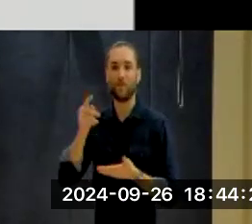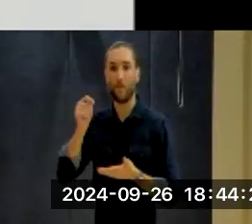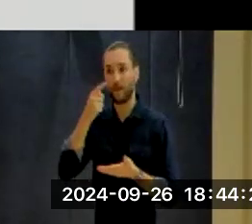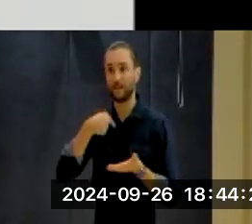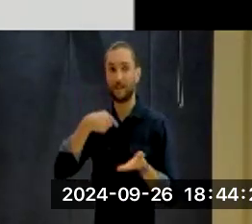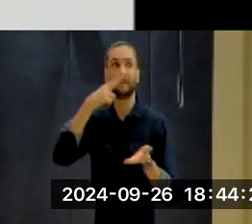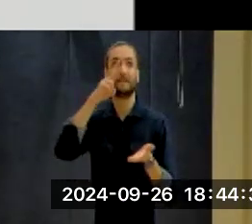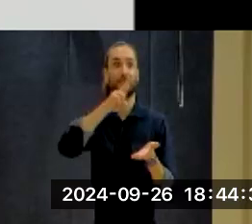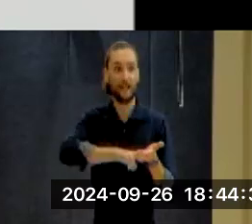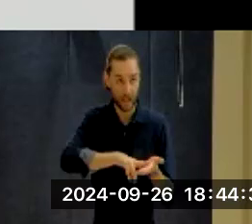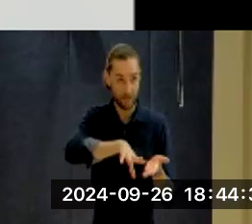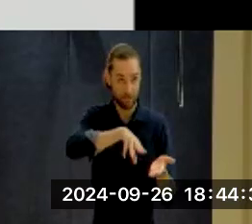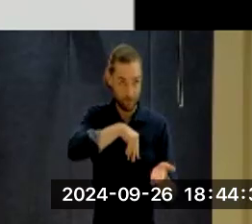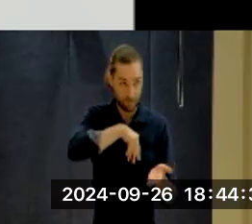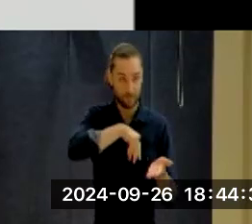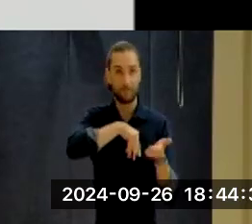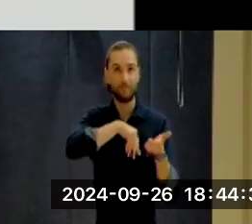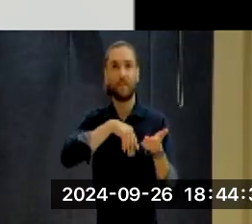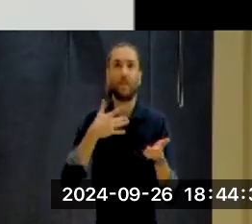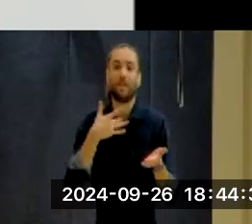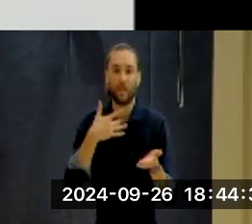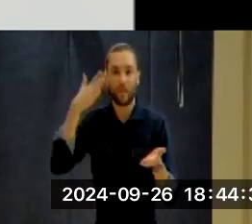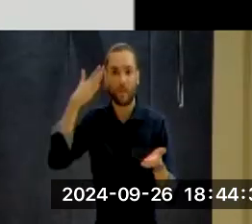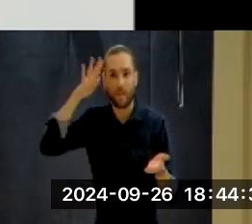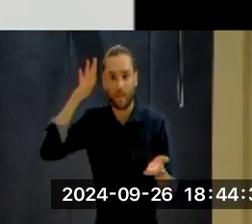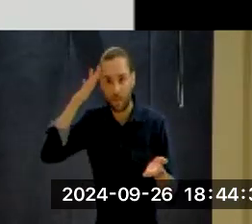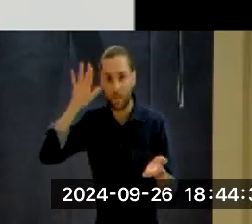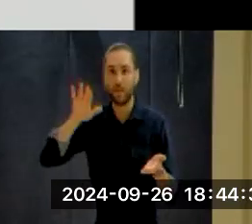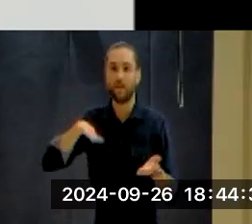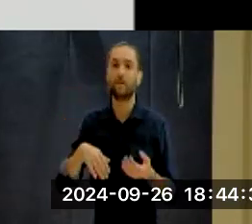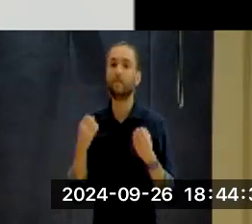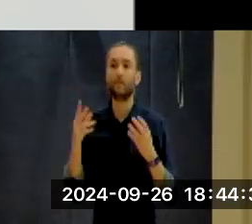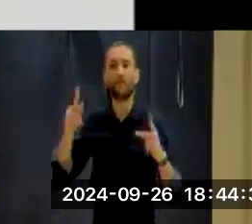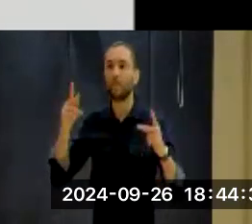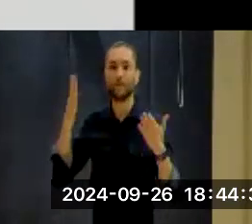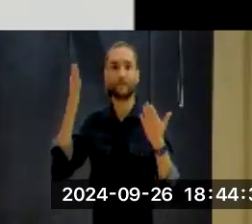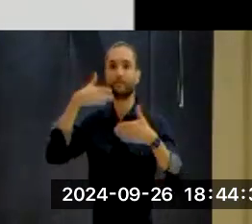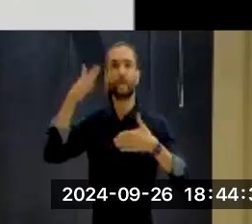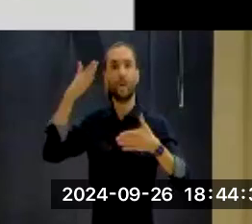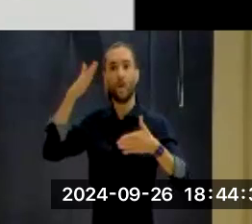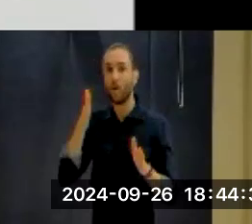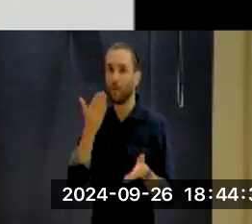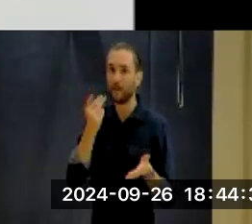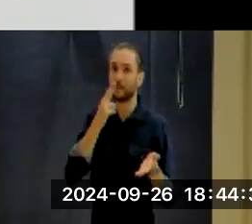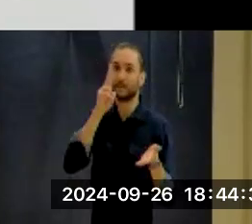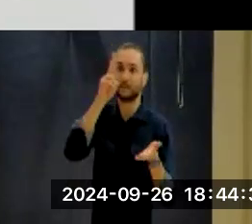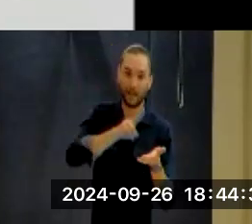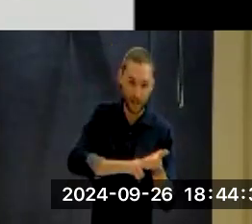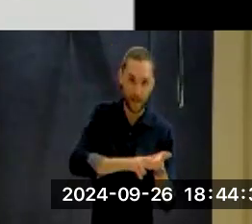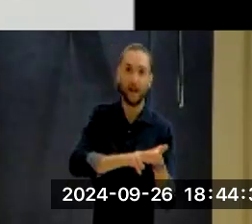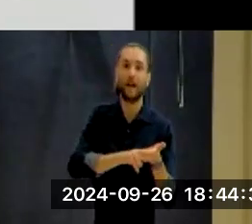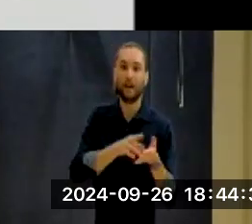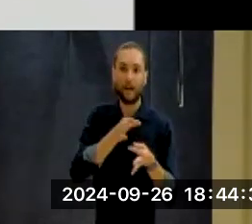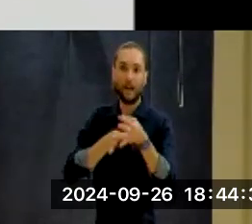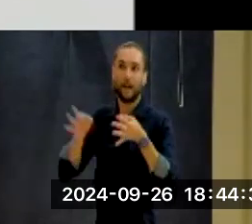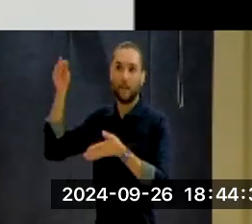severance. And, most people, they don't have the luxury to speak out. Why? Because they signed that severance in exchange for